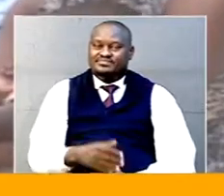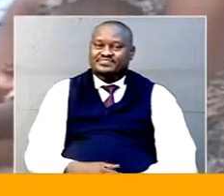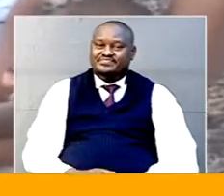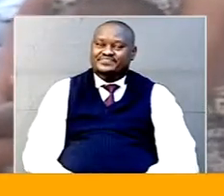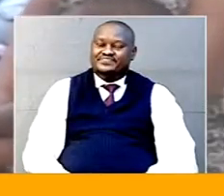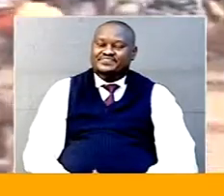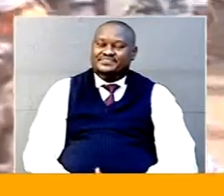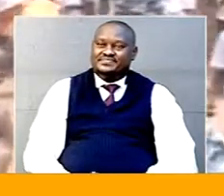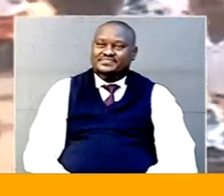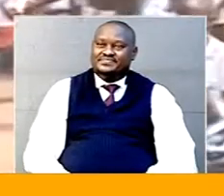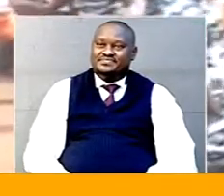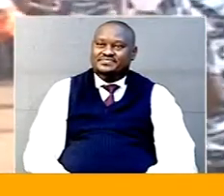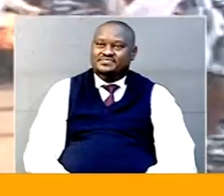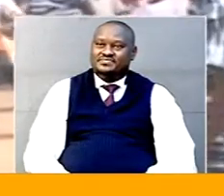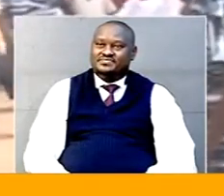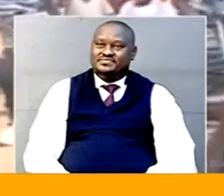let me